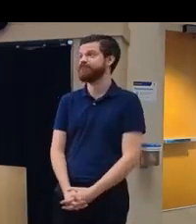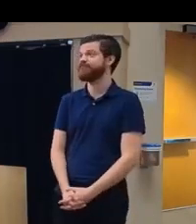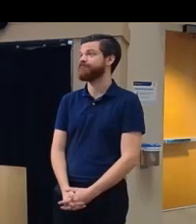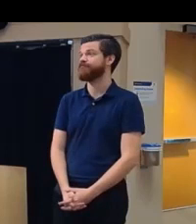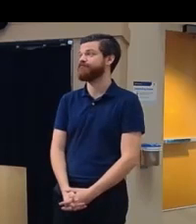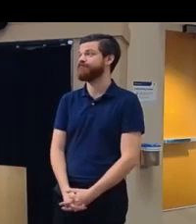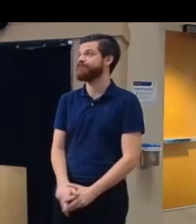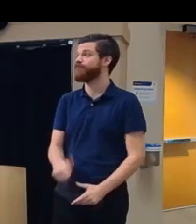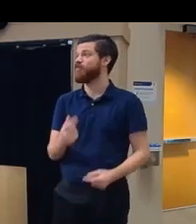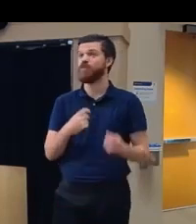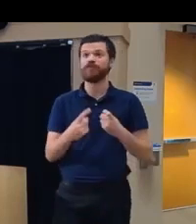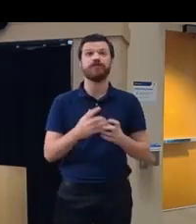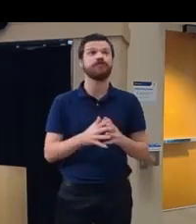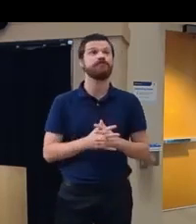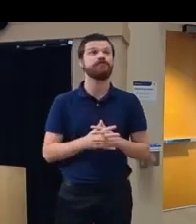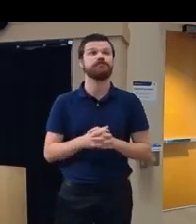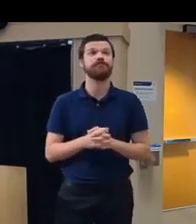the room?